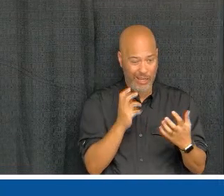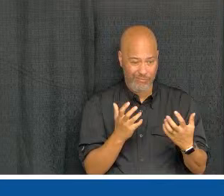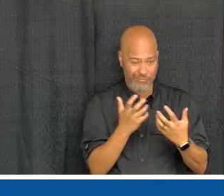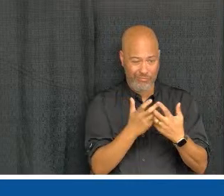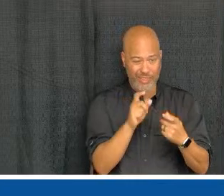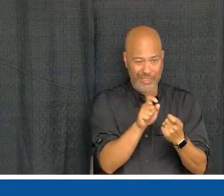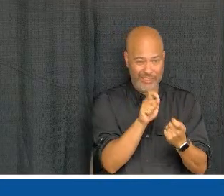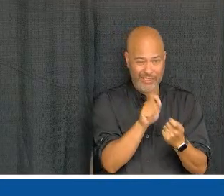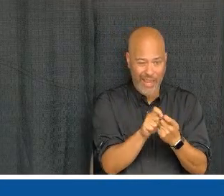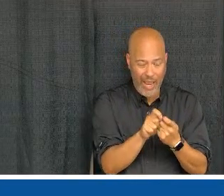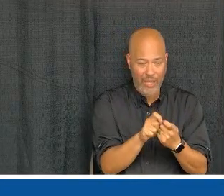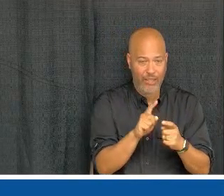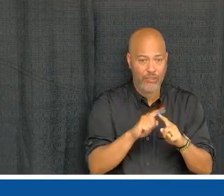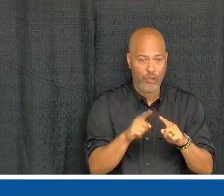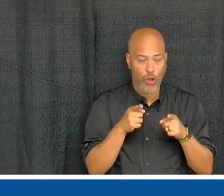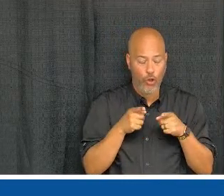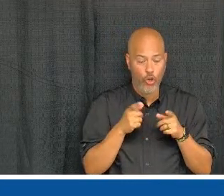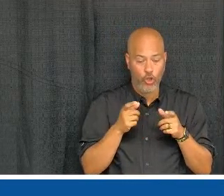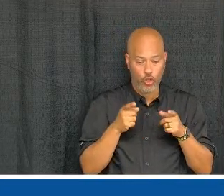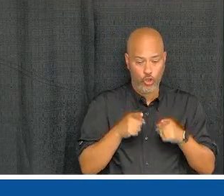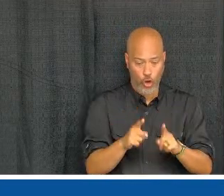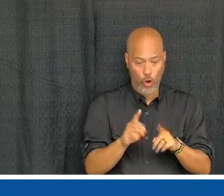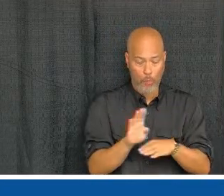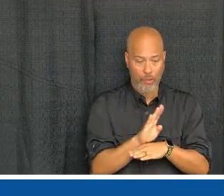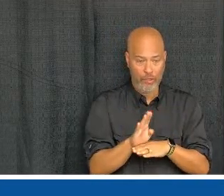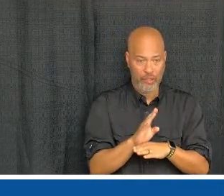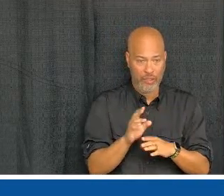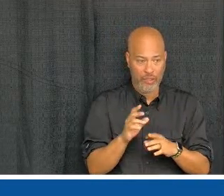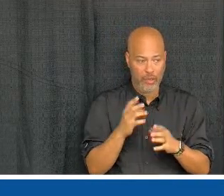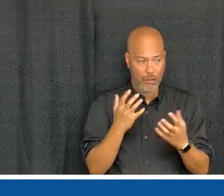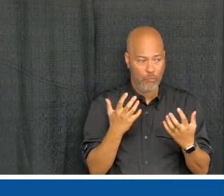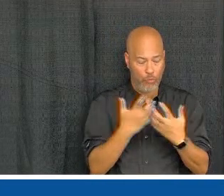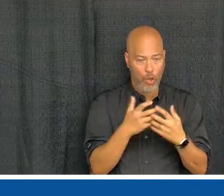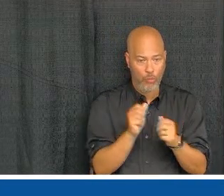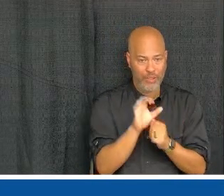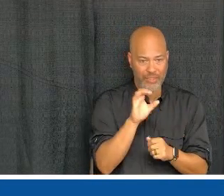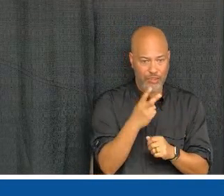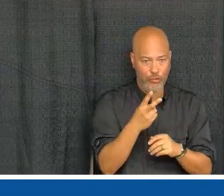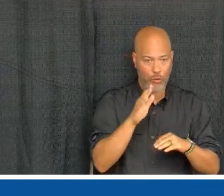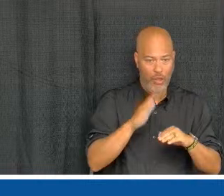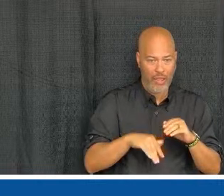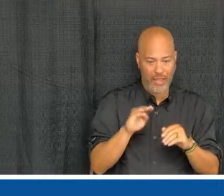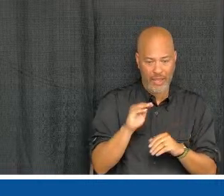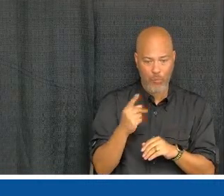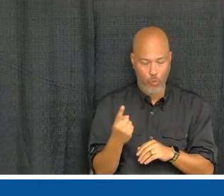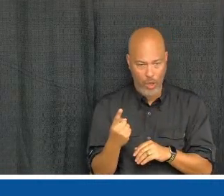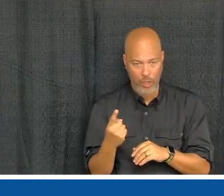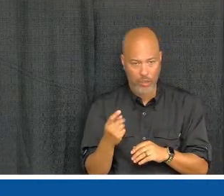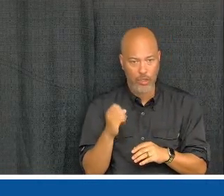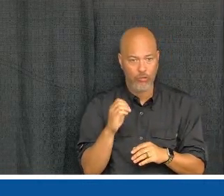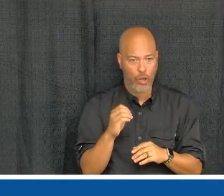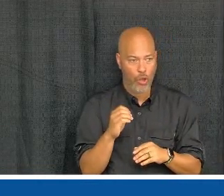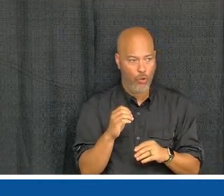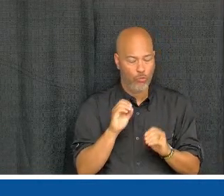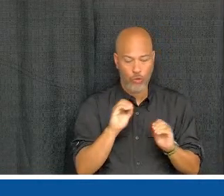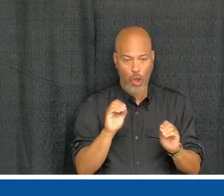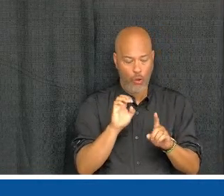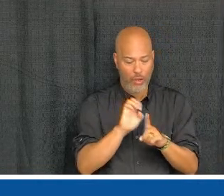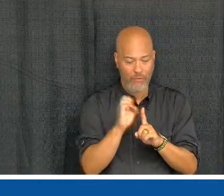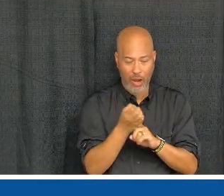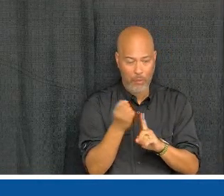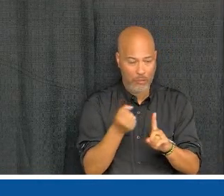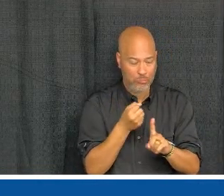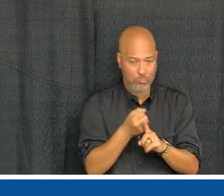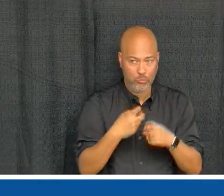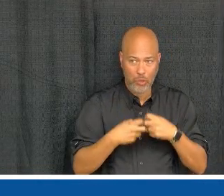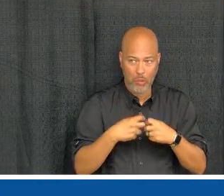hybrid designation, so existing commercial structures more align with C2 than the existing M1. No adverse environmental issues